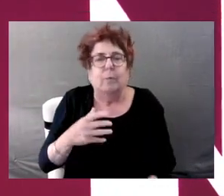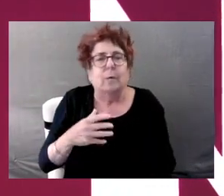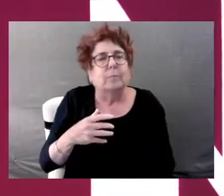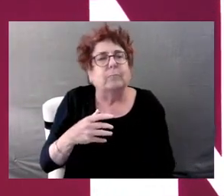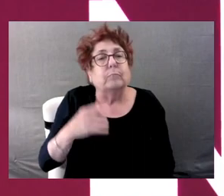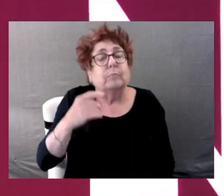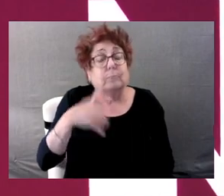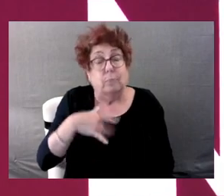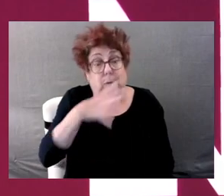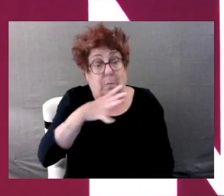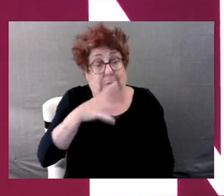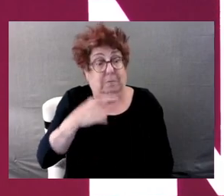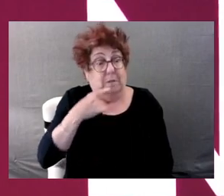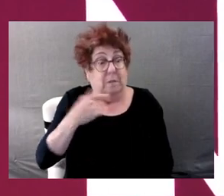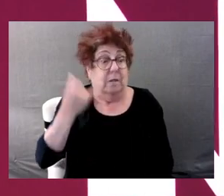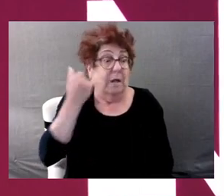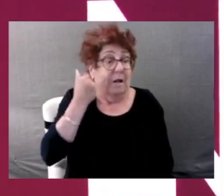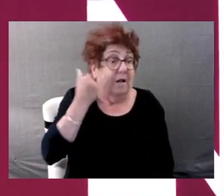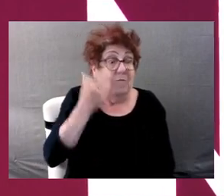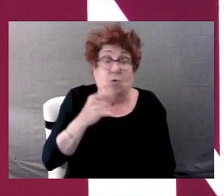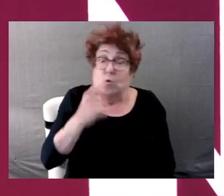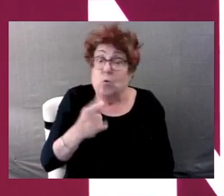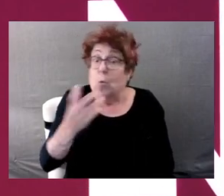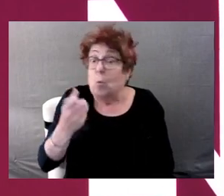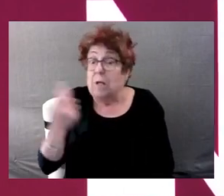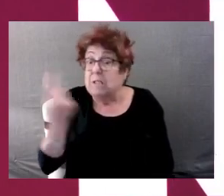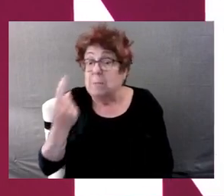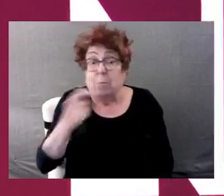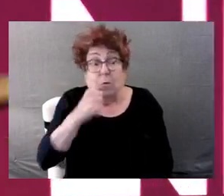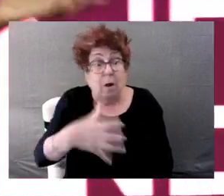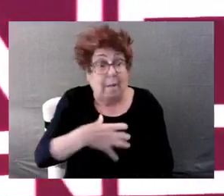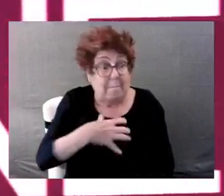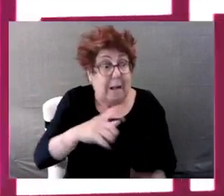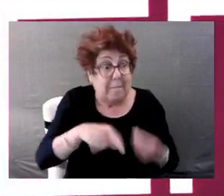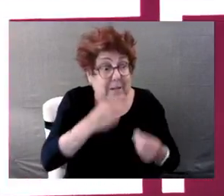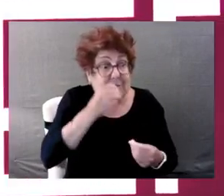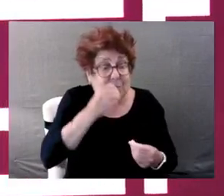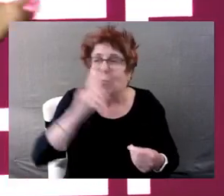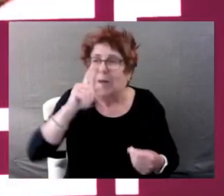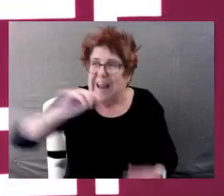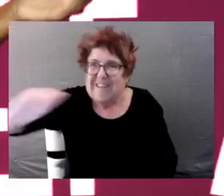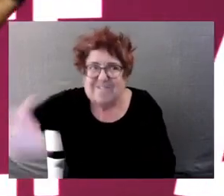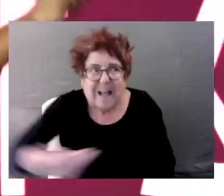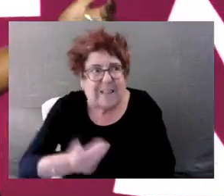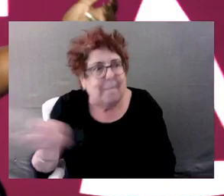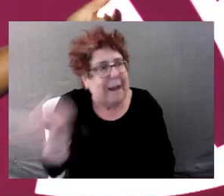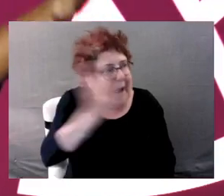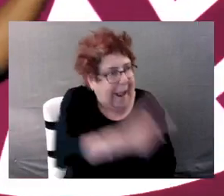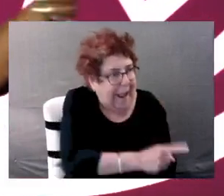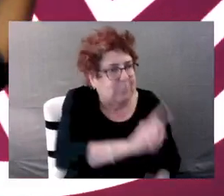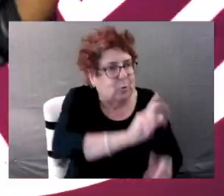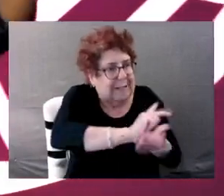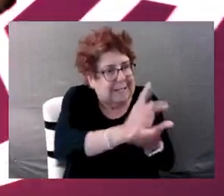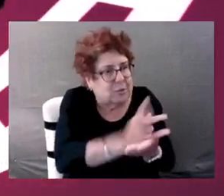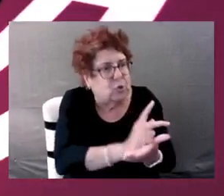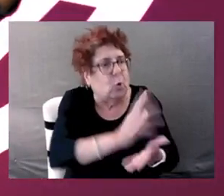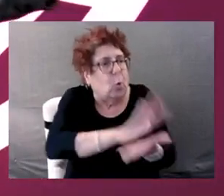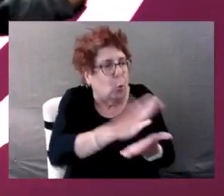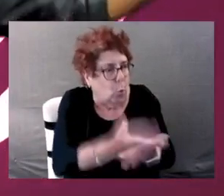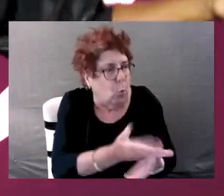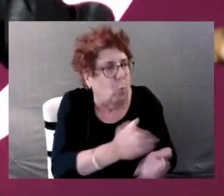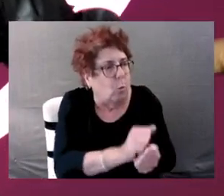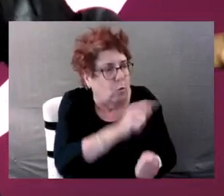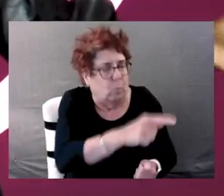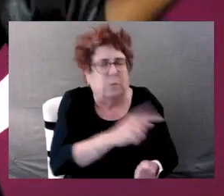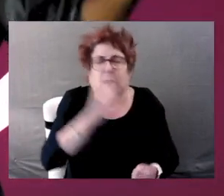food, invite them in the kitchen to cook with you. And so we have to really think about how we're engaging. How are you all